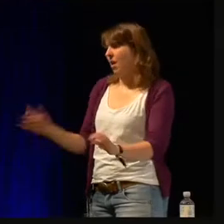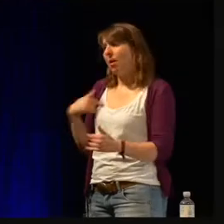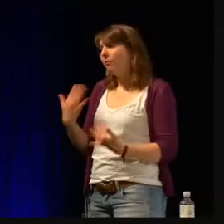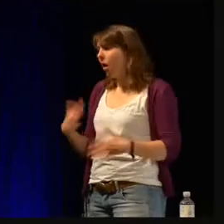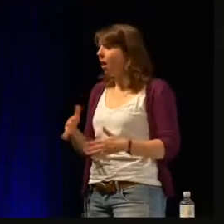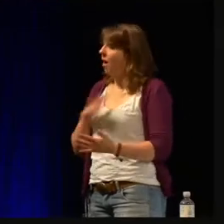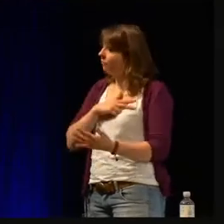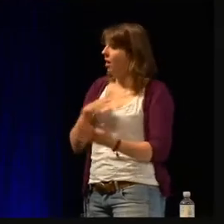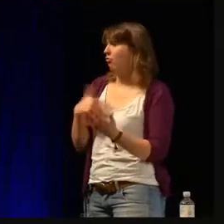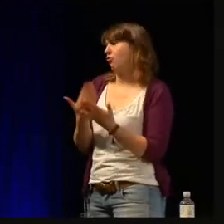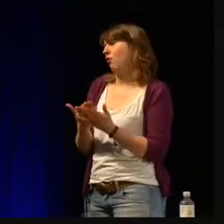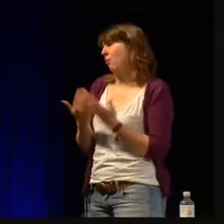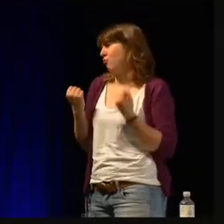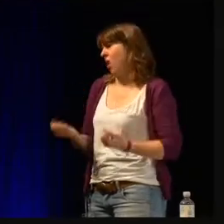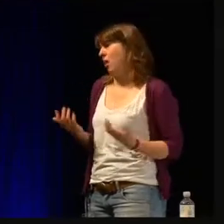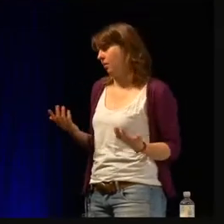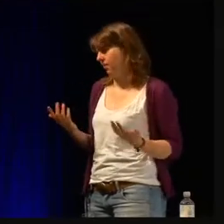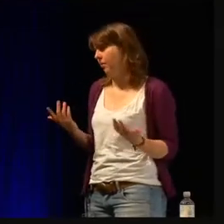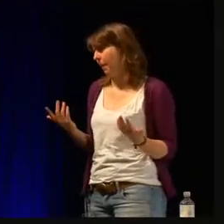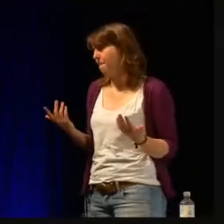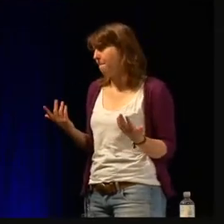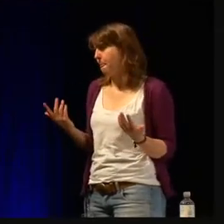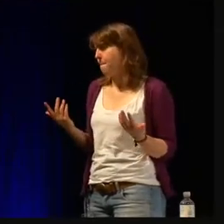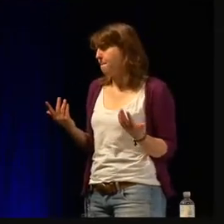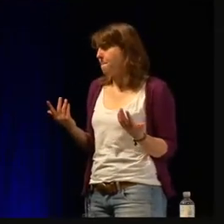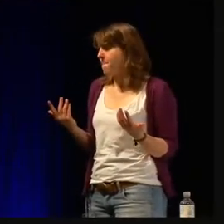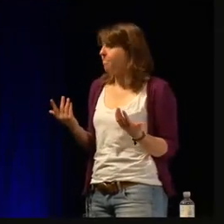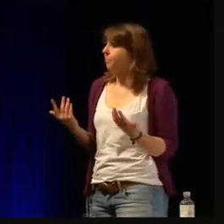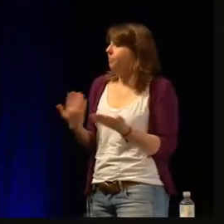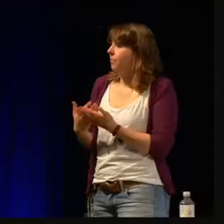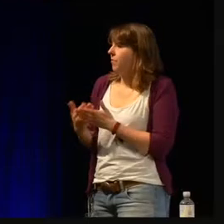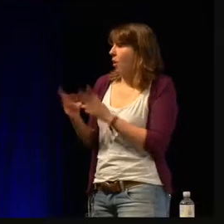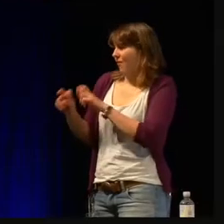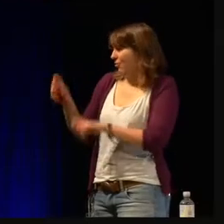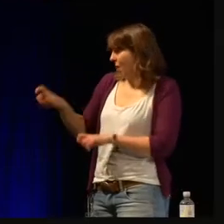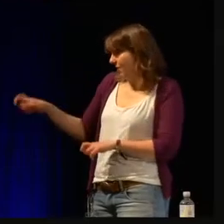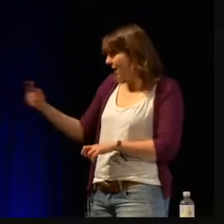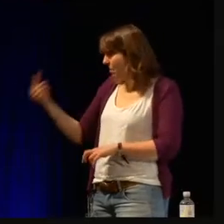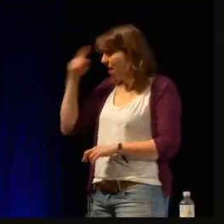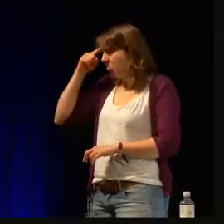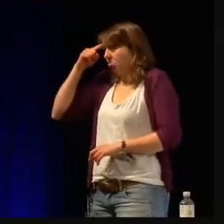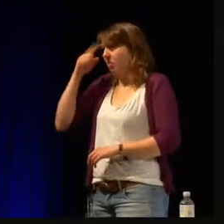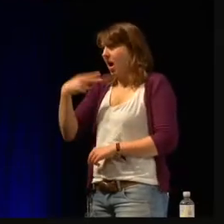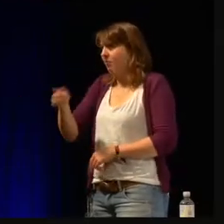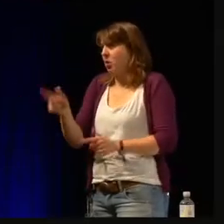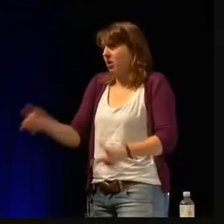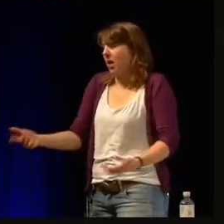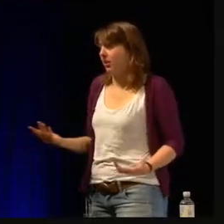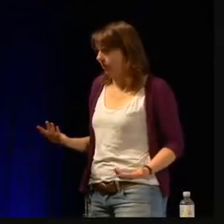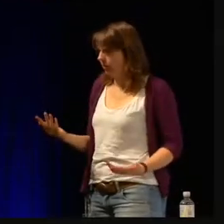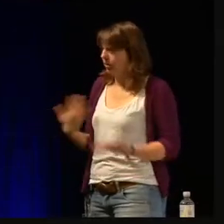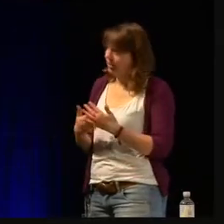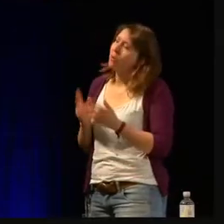make a wrong assumption, but this is really hard when we talk about extrapolation. And modern science still